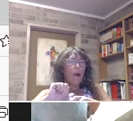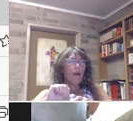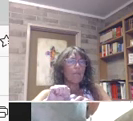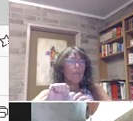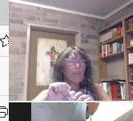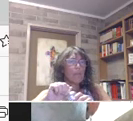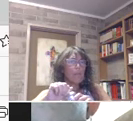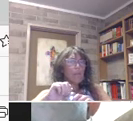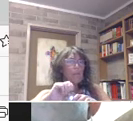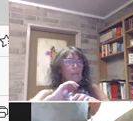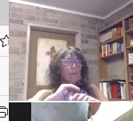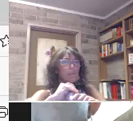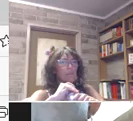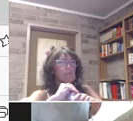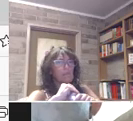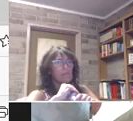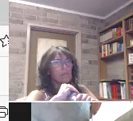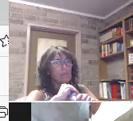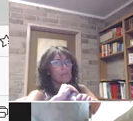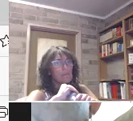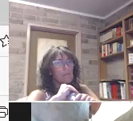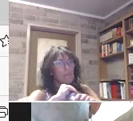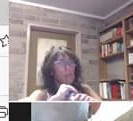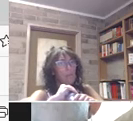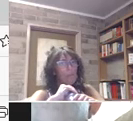Loose the